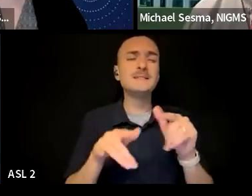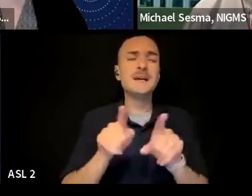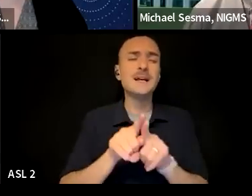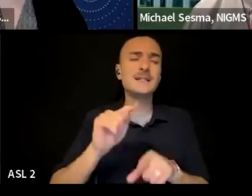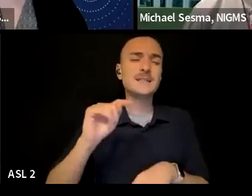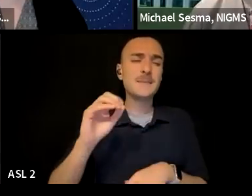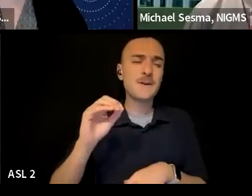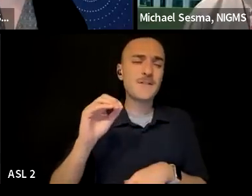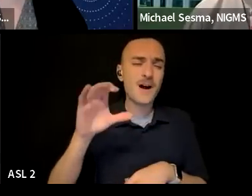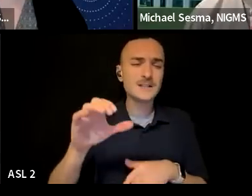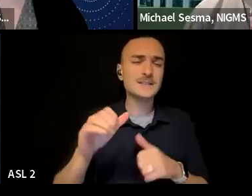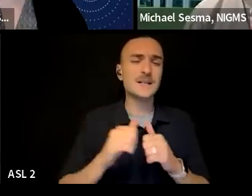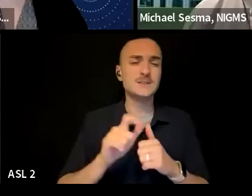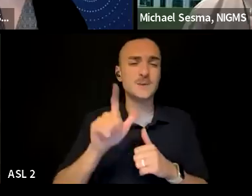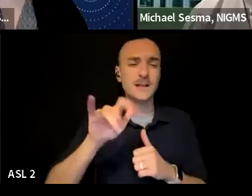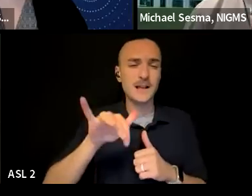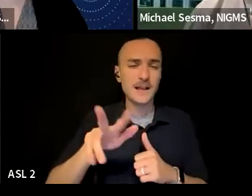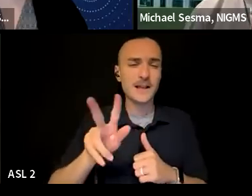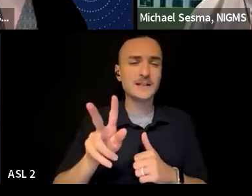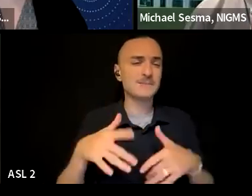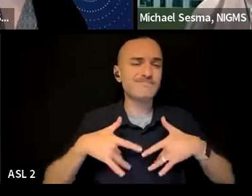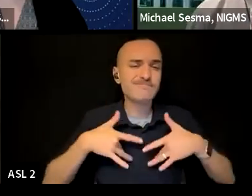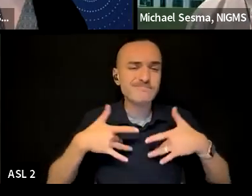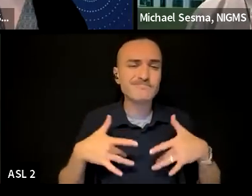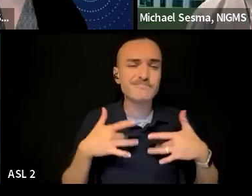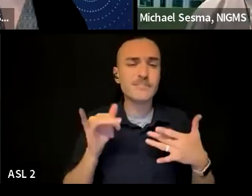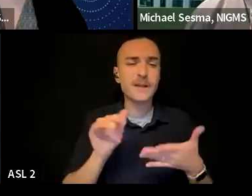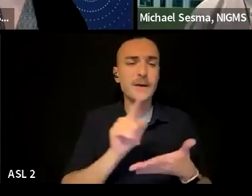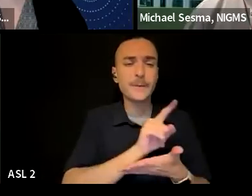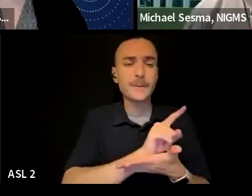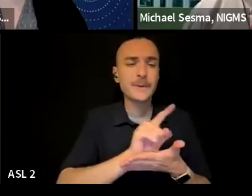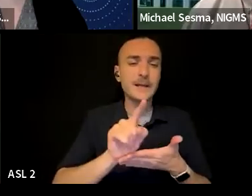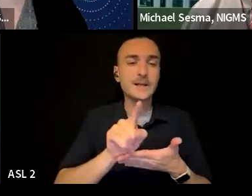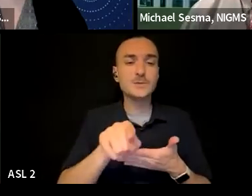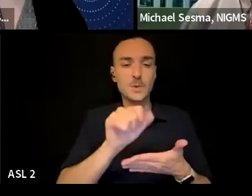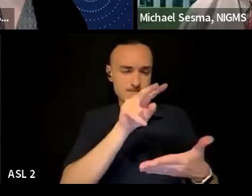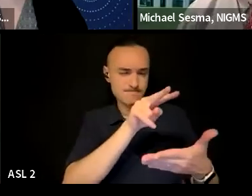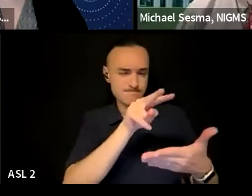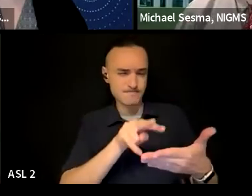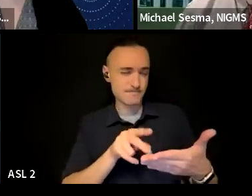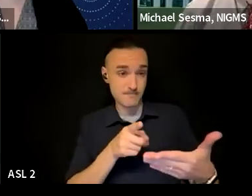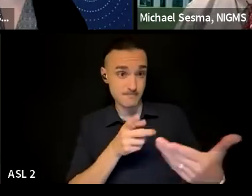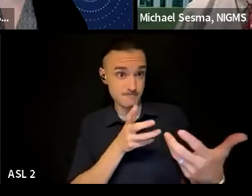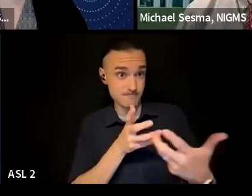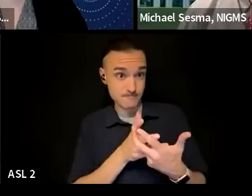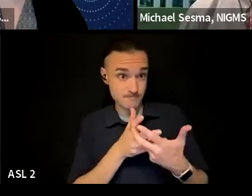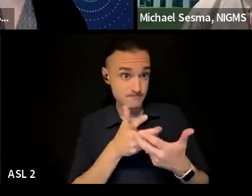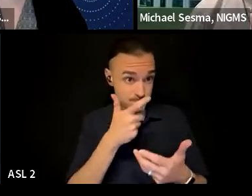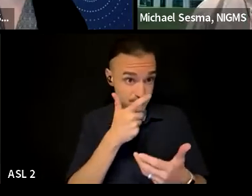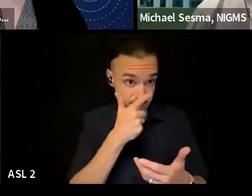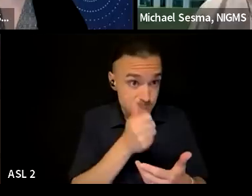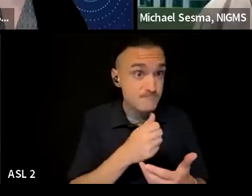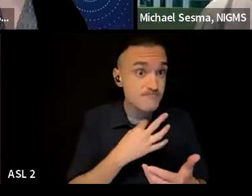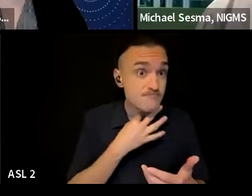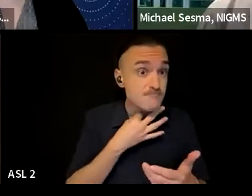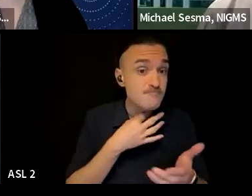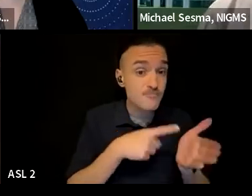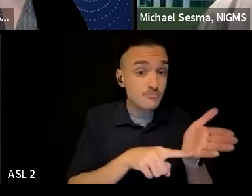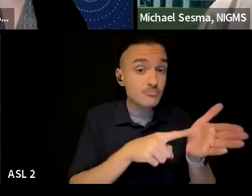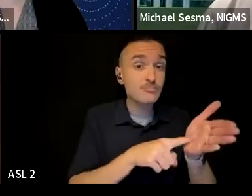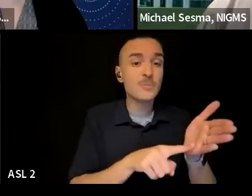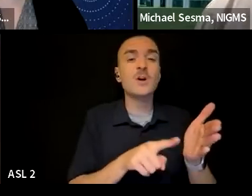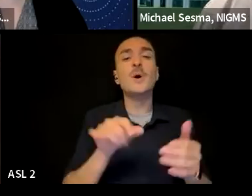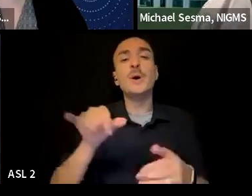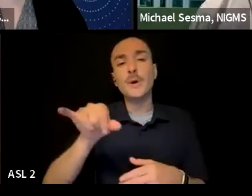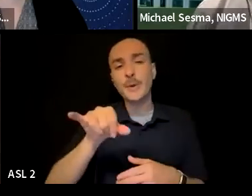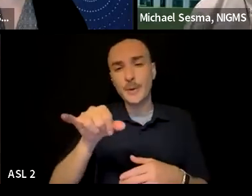all of the things that were posted for that week. So you can just kind of scan through that and see if there's something of interest and go check it out. Also, we've announced in